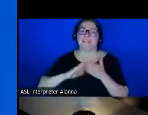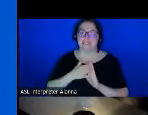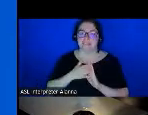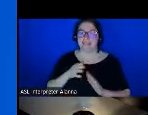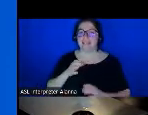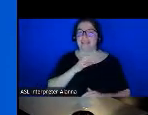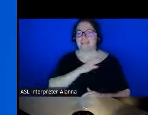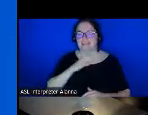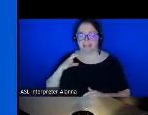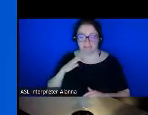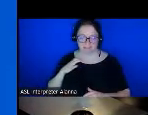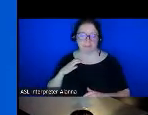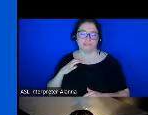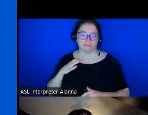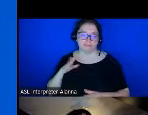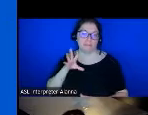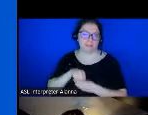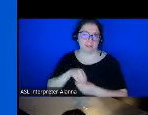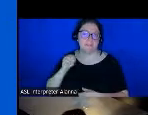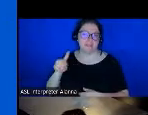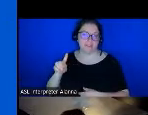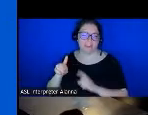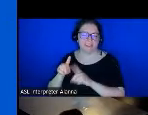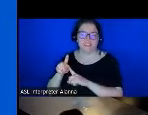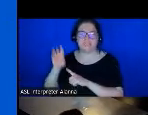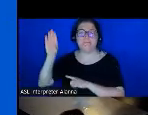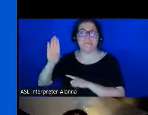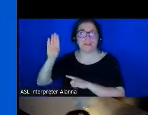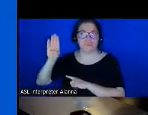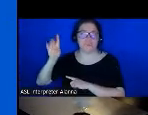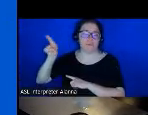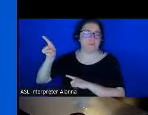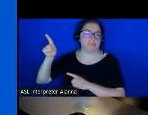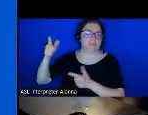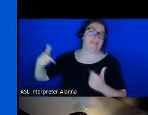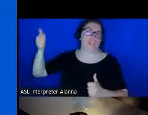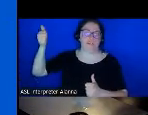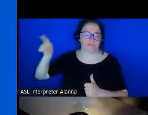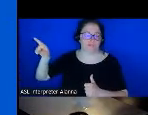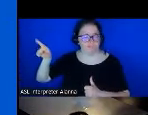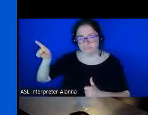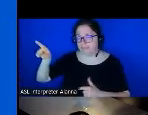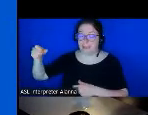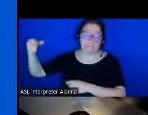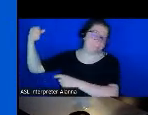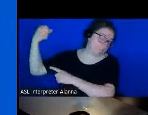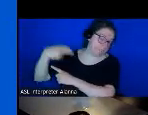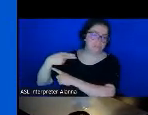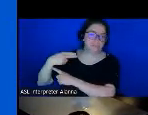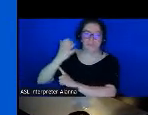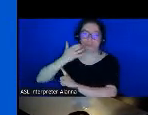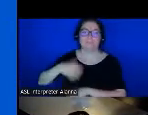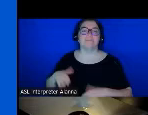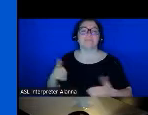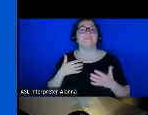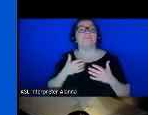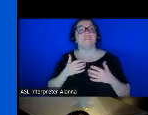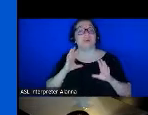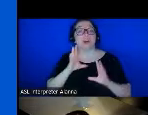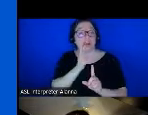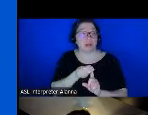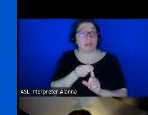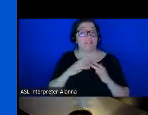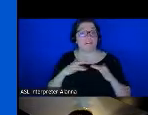next to the city of Baltimore although we're not anywhere near their size um we are a culturally diverse and